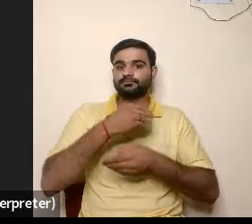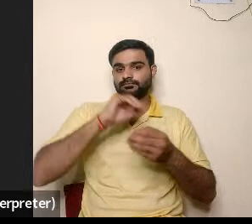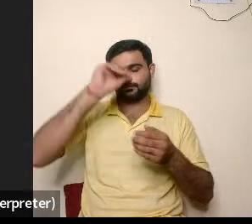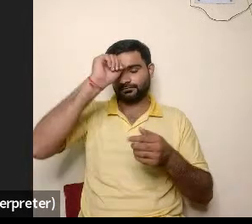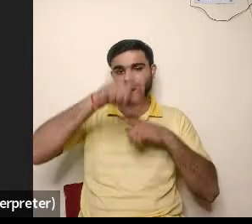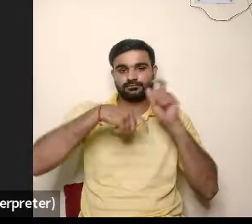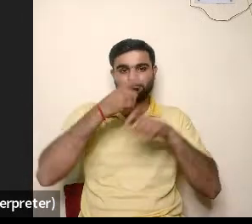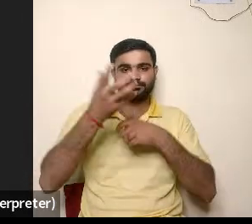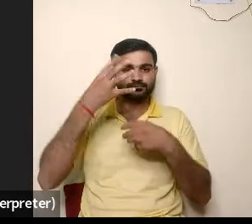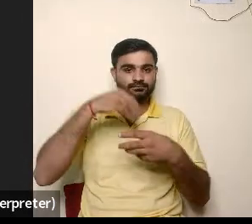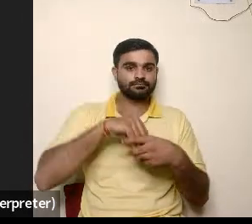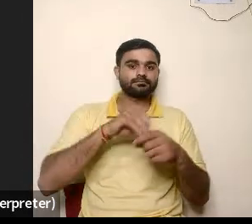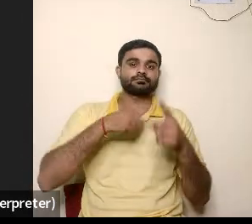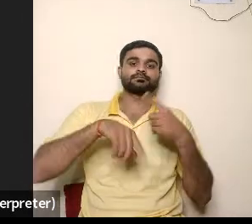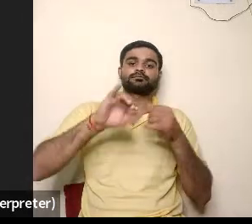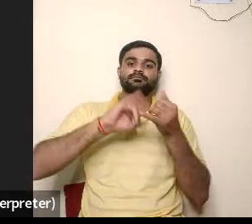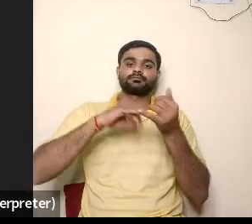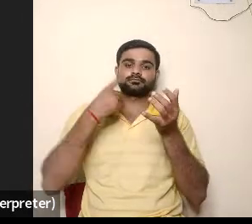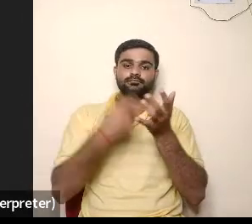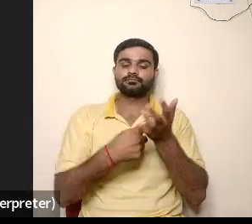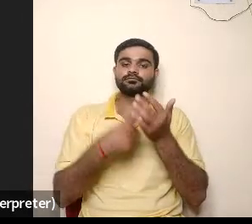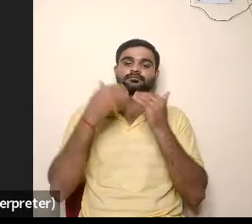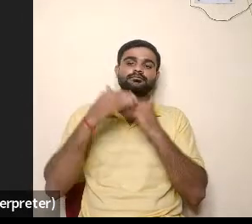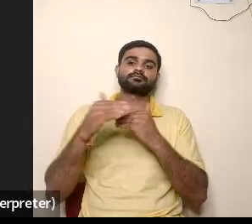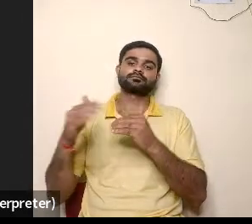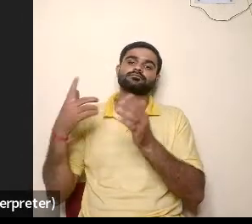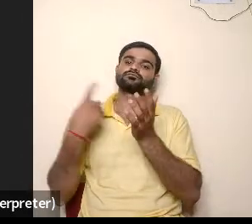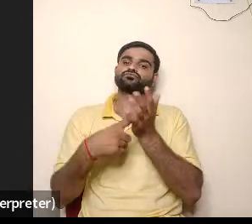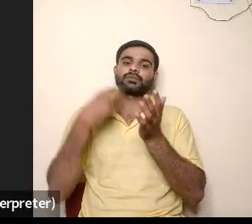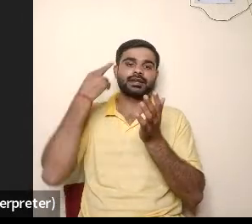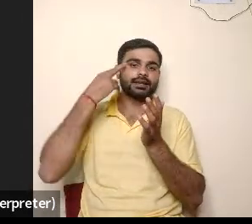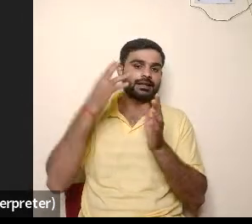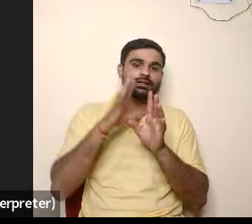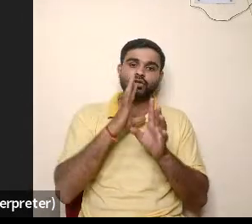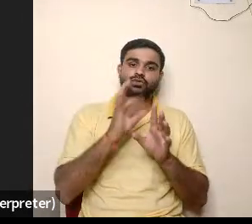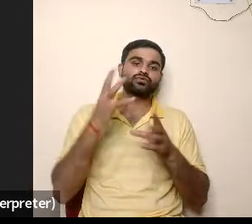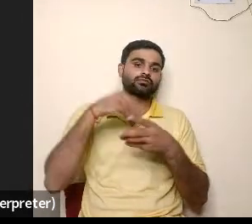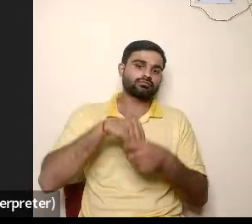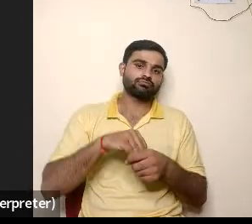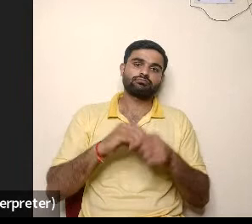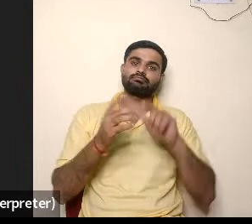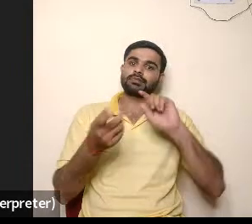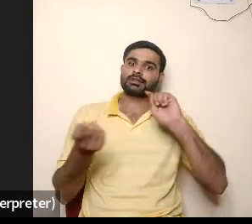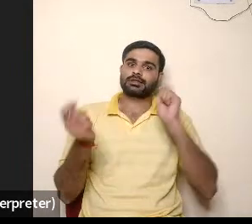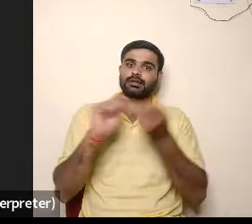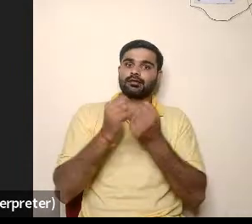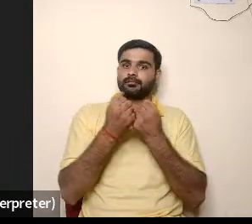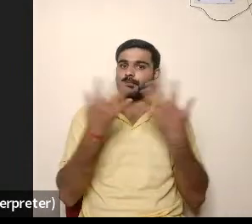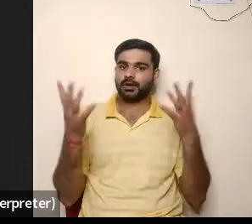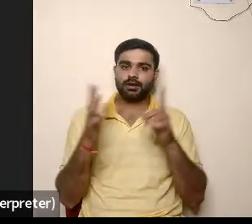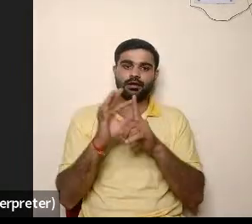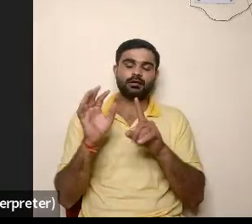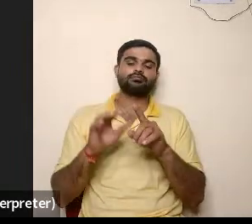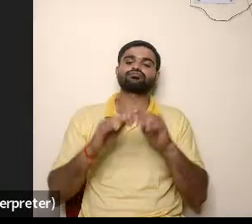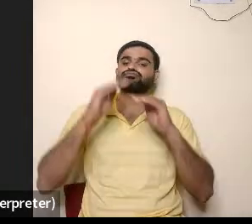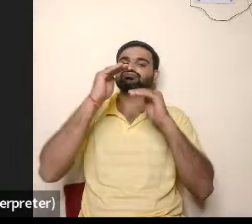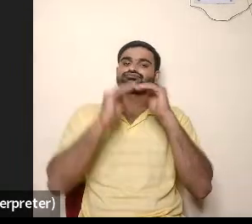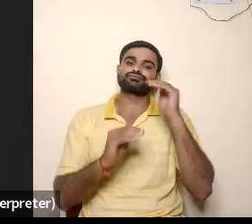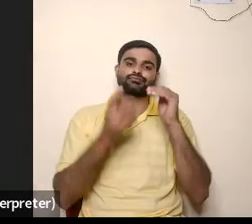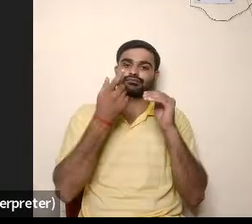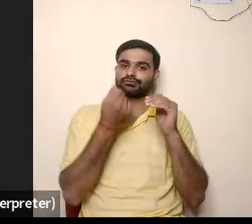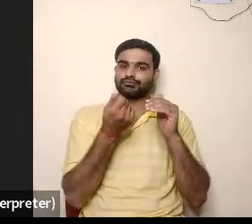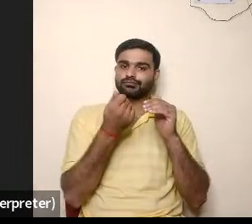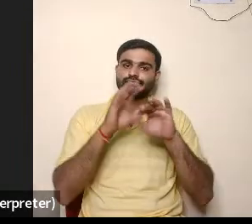have that they spend on CSR and are bound to, and for good reason, it can actually be a real game changer, because a lot of this comes down to cost,